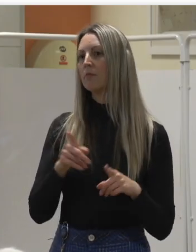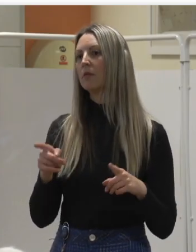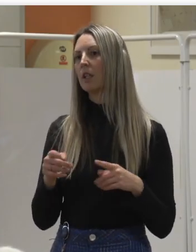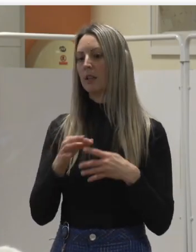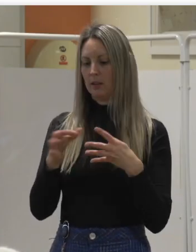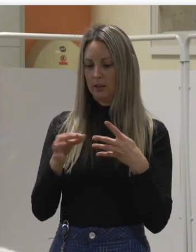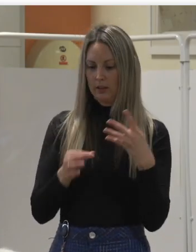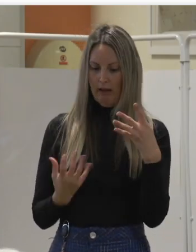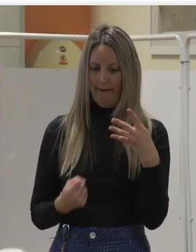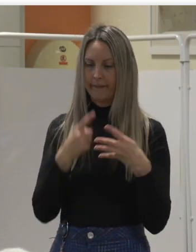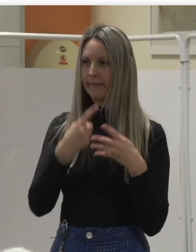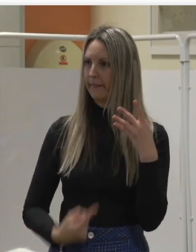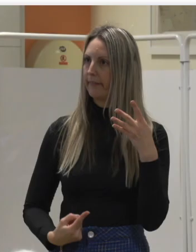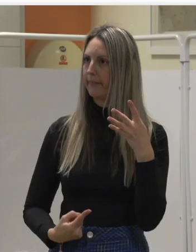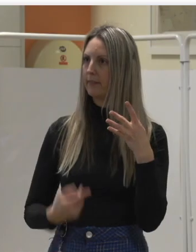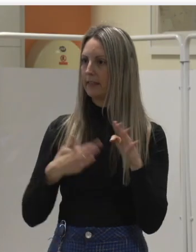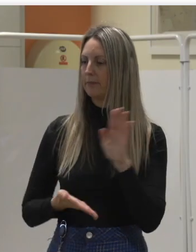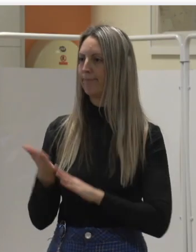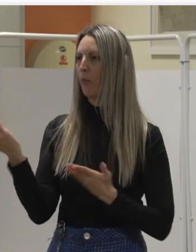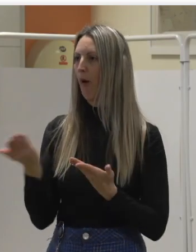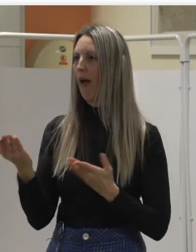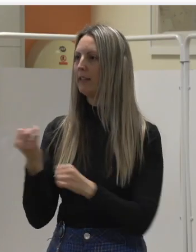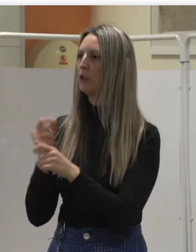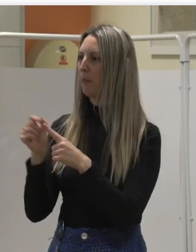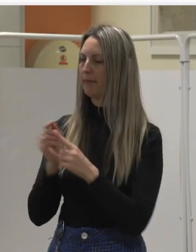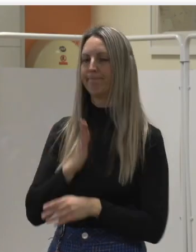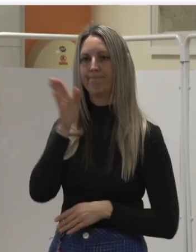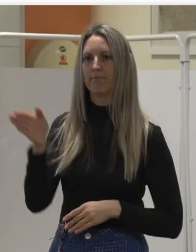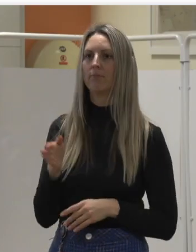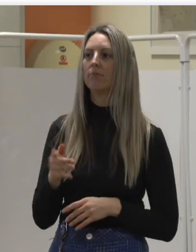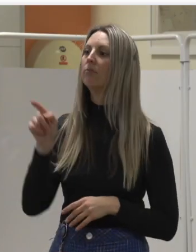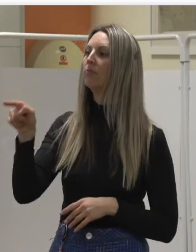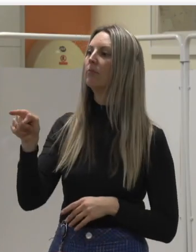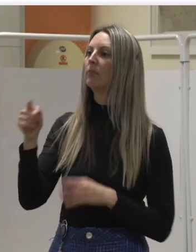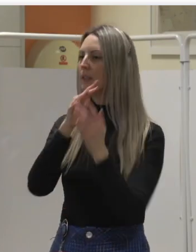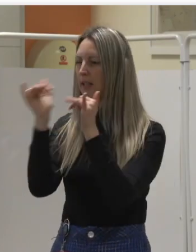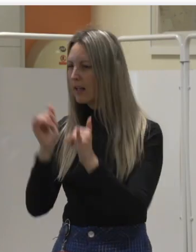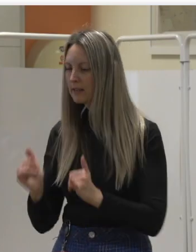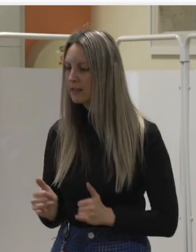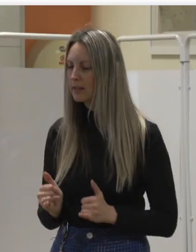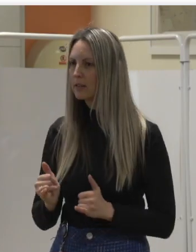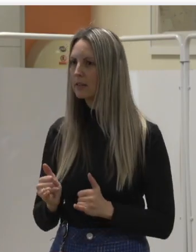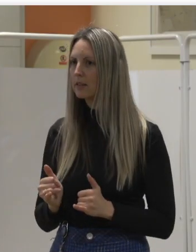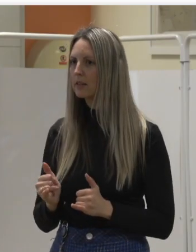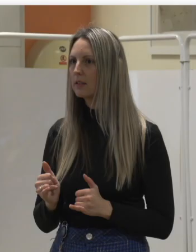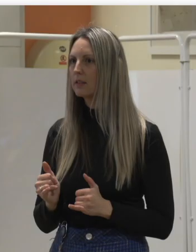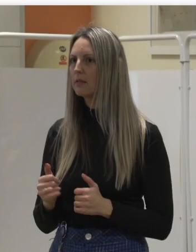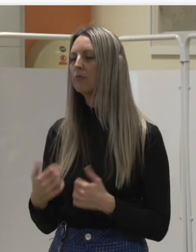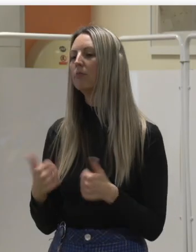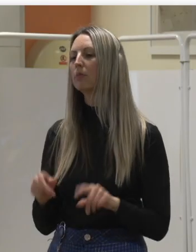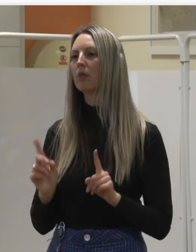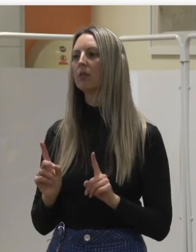and discuss with your doctors, and they may do lots of tests, and then they may come to a conclusion that it